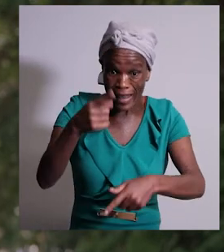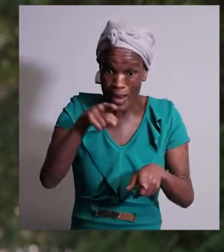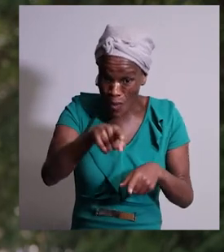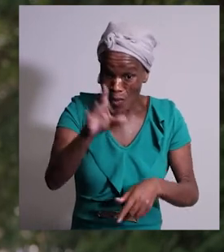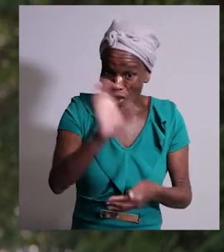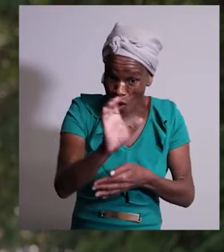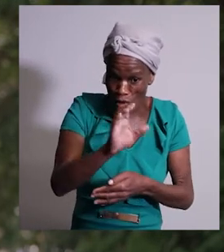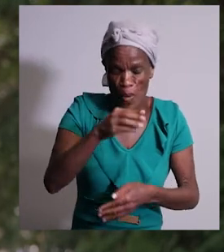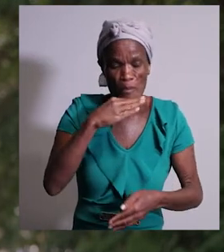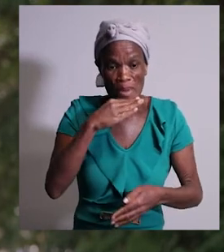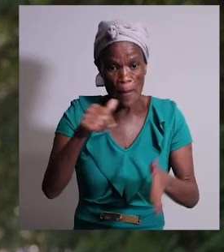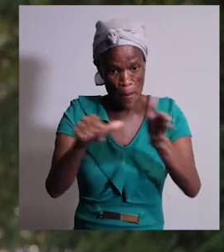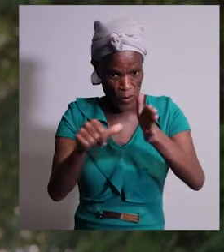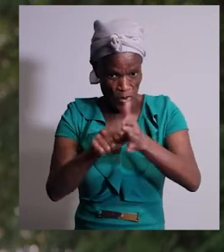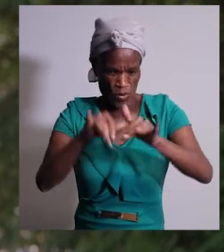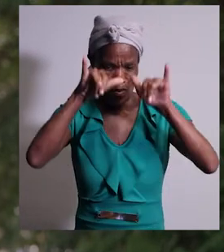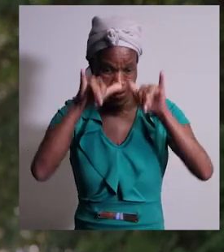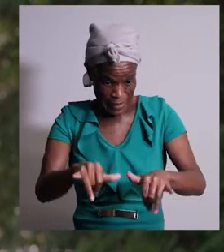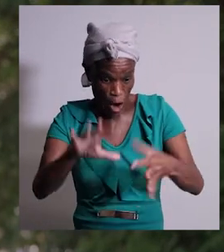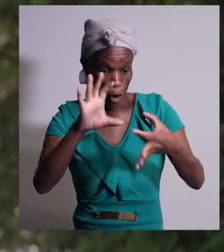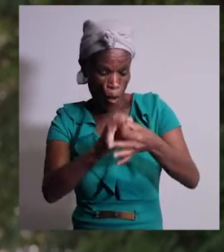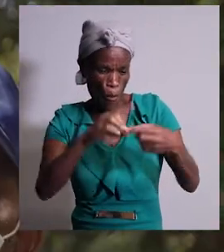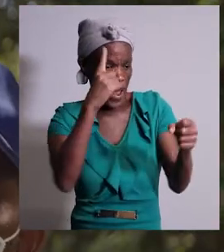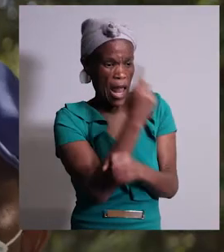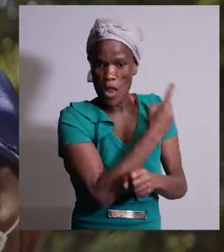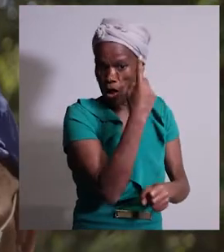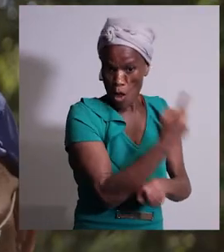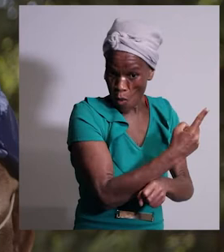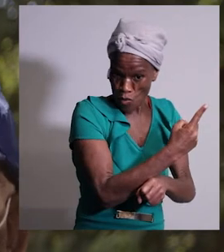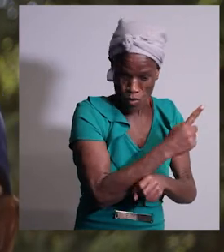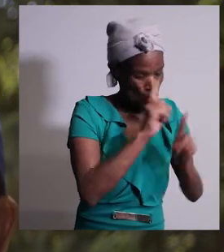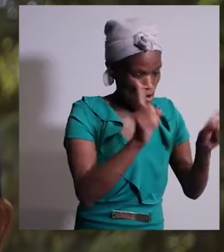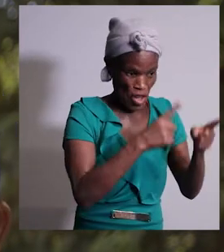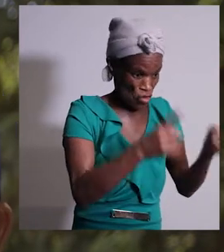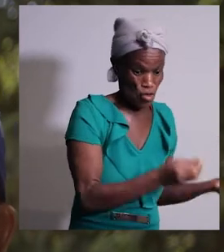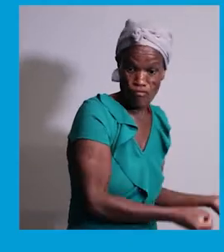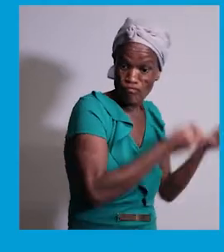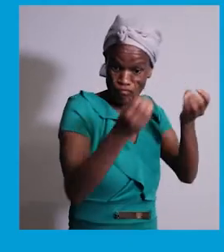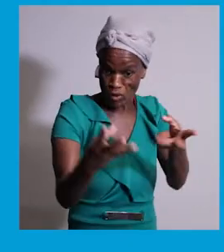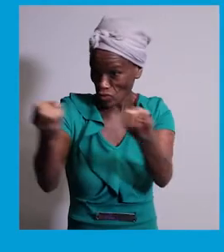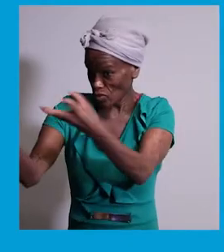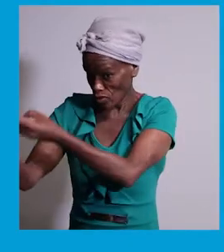kodwa angabonakali. A quarantine is an anger that sell kwabanyaba.